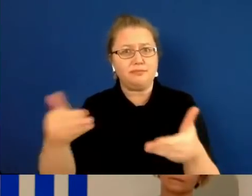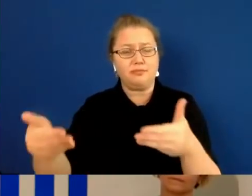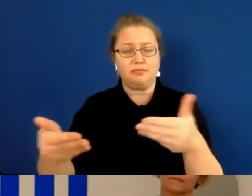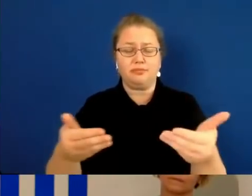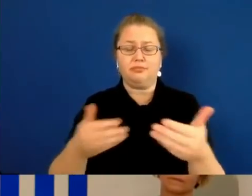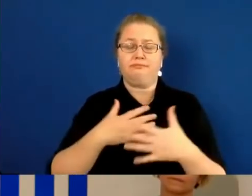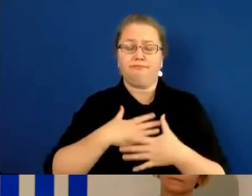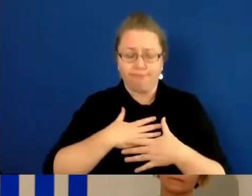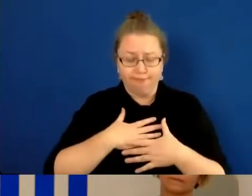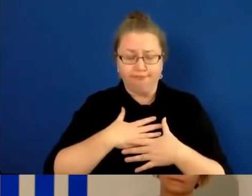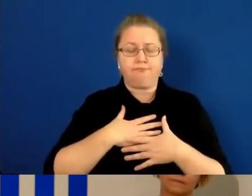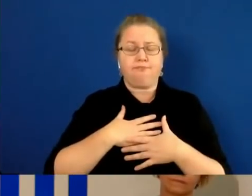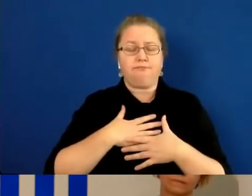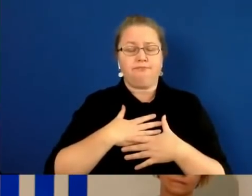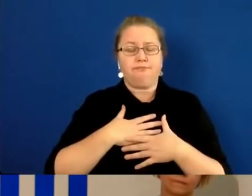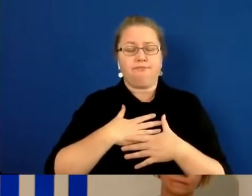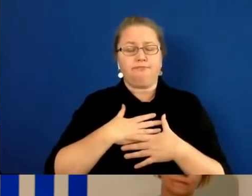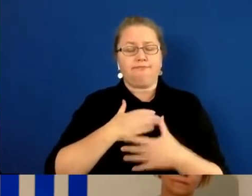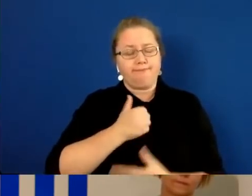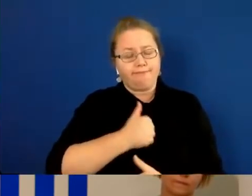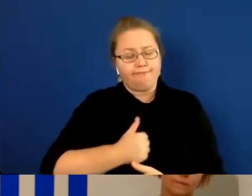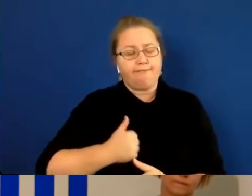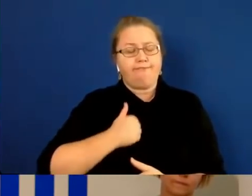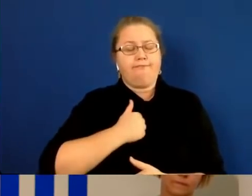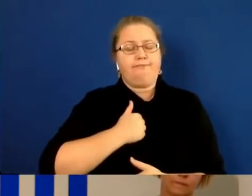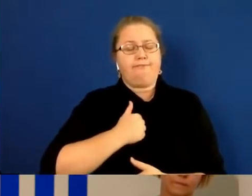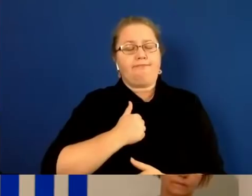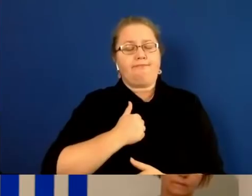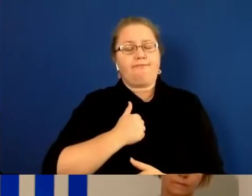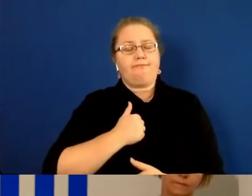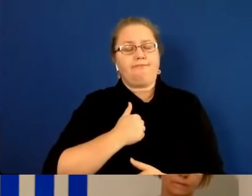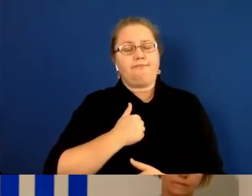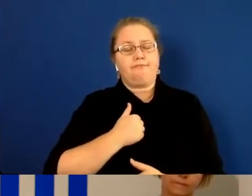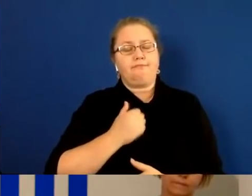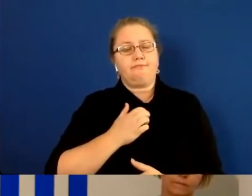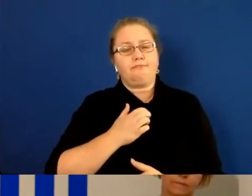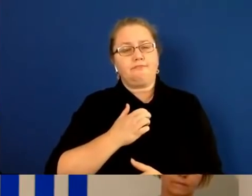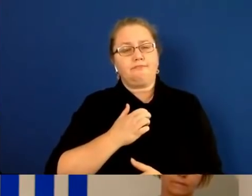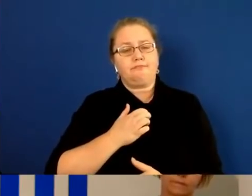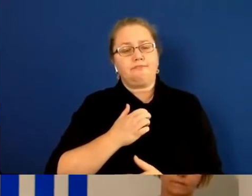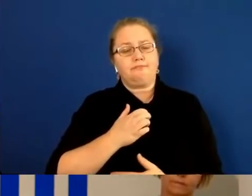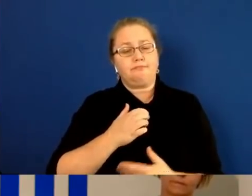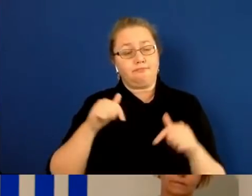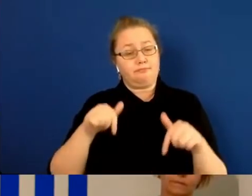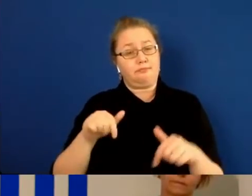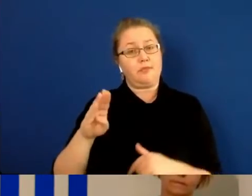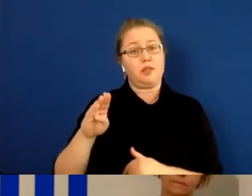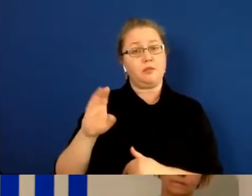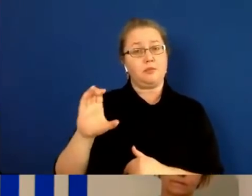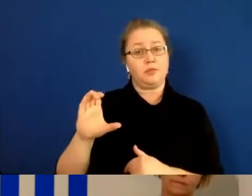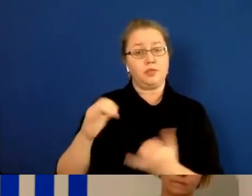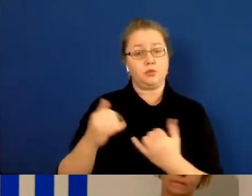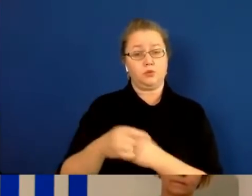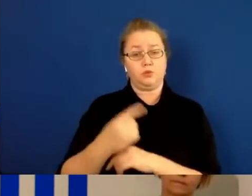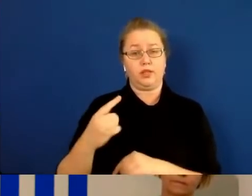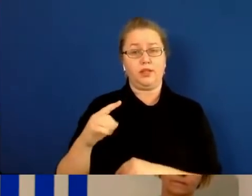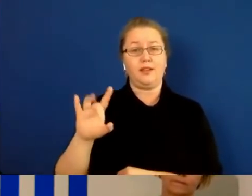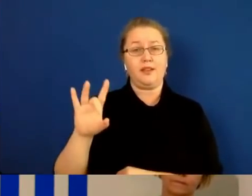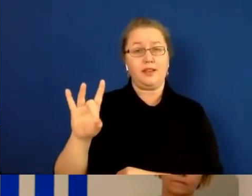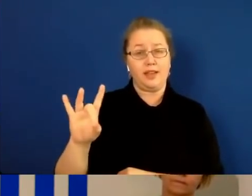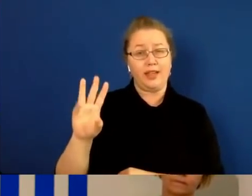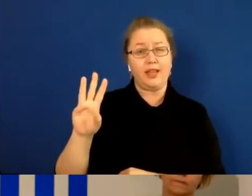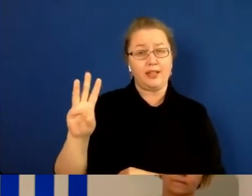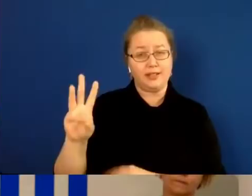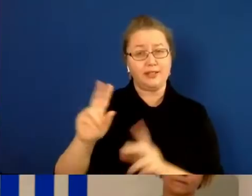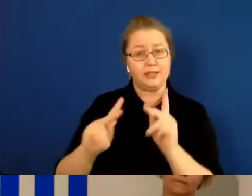life has been one of the hardest things, but it is, especially now, especially here, a necessary thing when we're